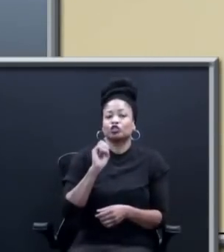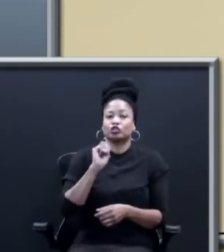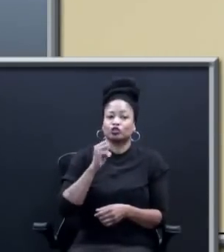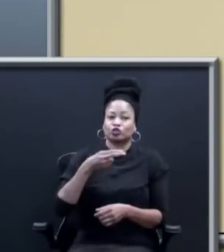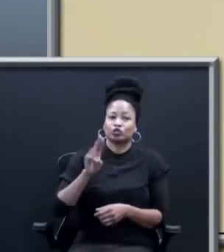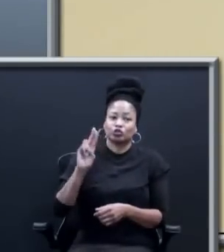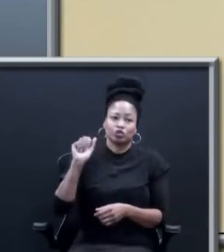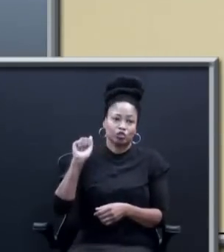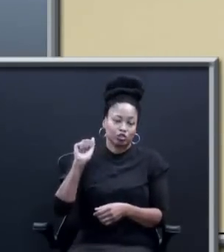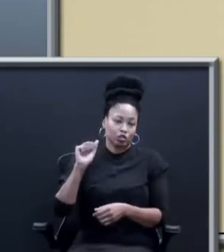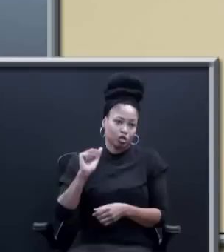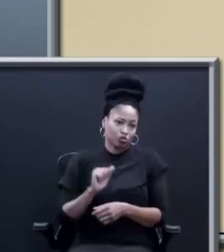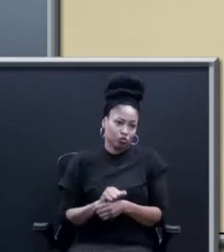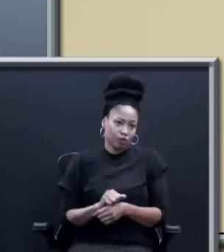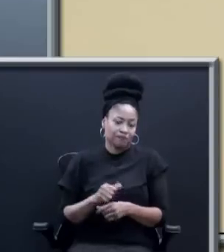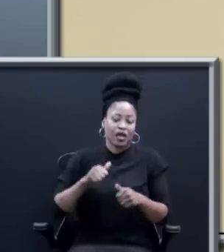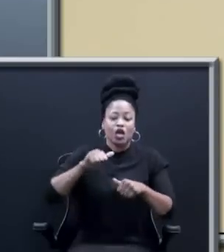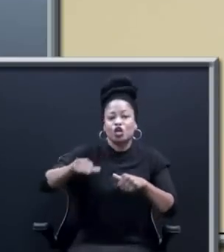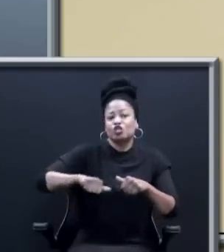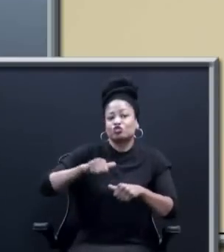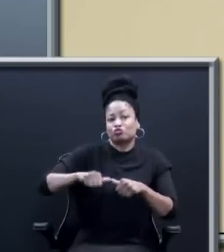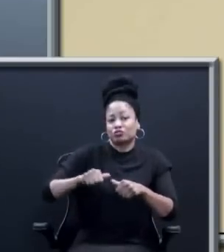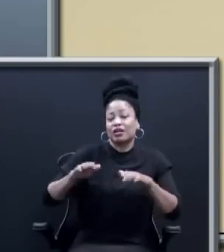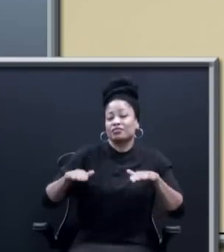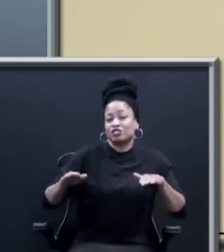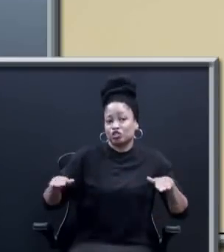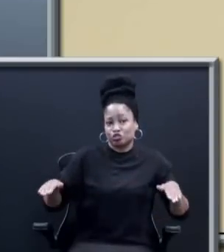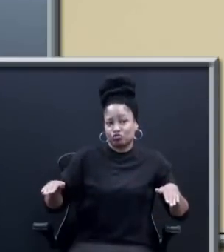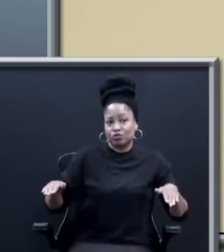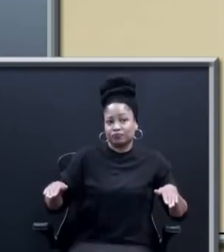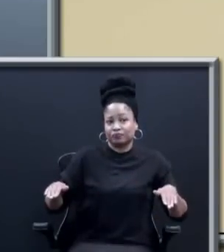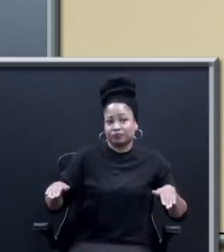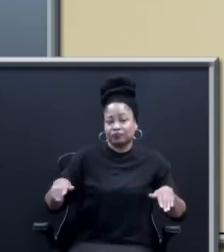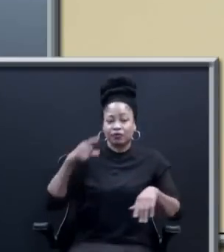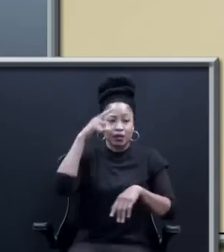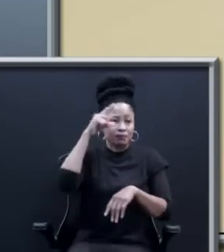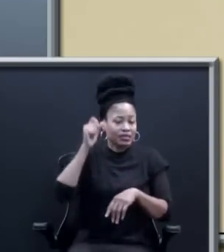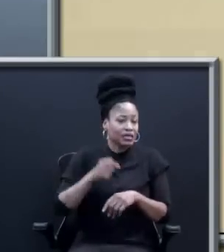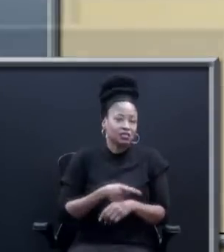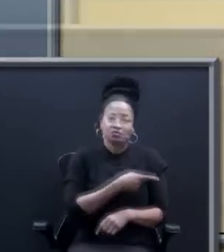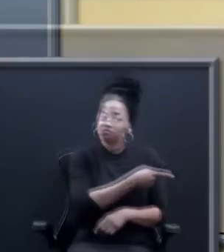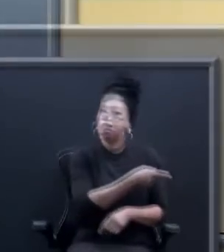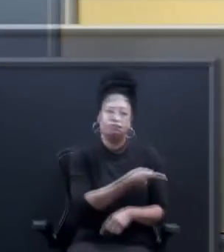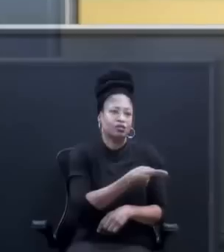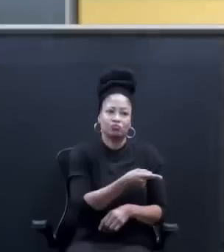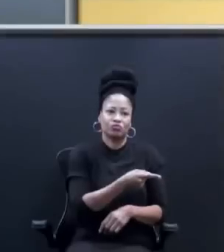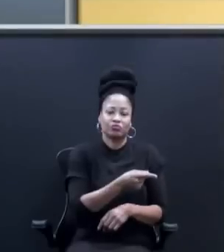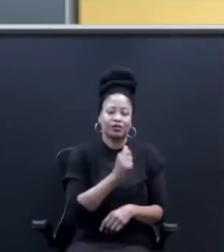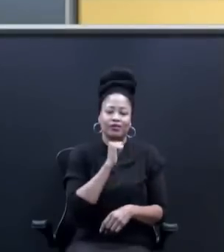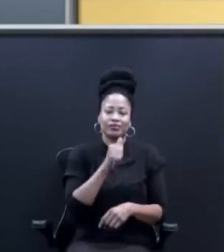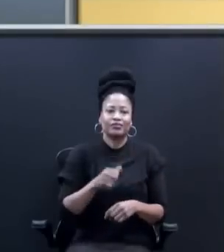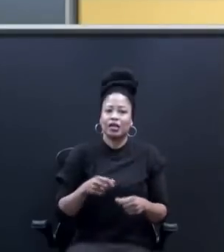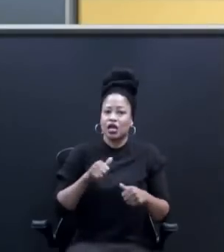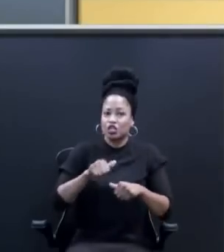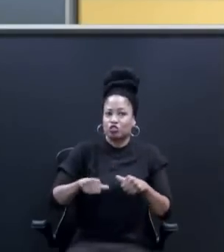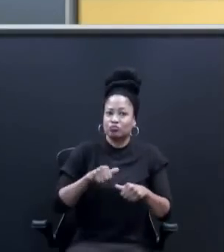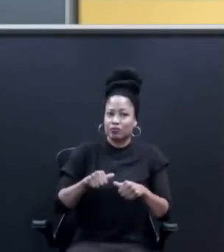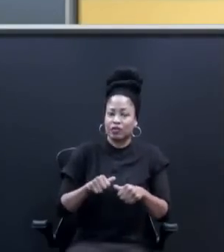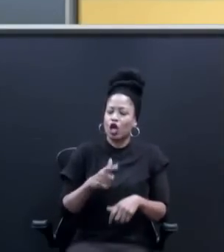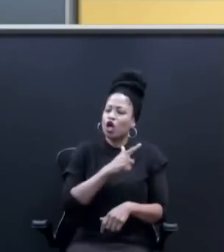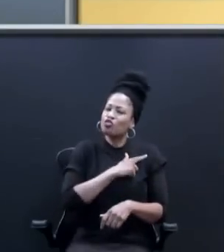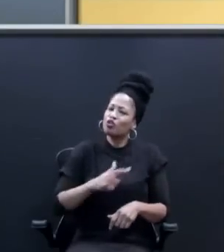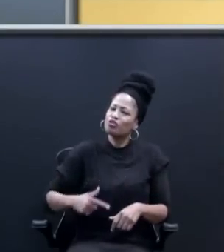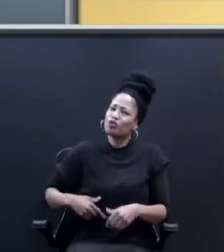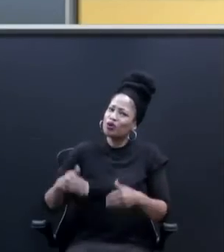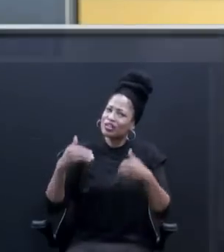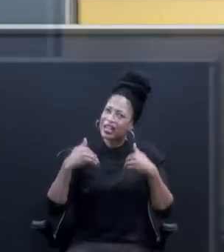were uncircumcised, because they had not circumcised them by the way. So the Lord allowed it to happen because he had a point to make. Mm-hmm. Go